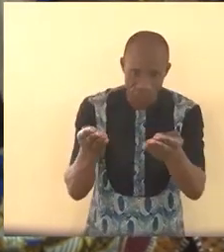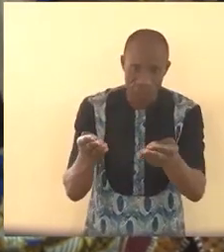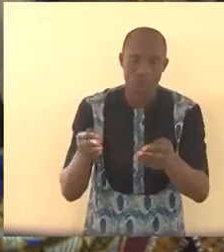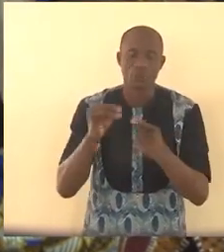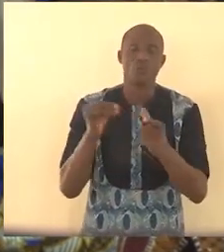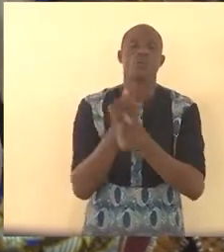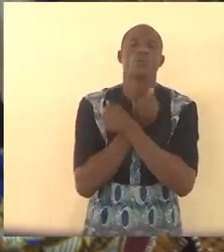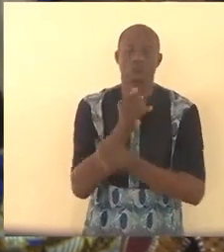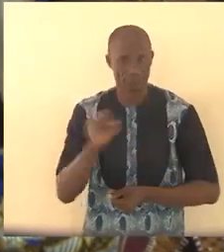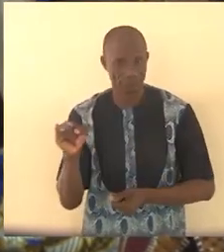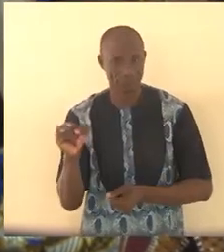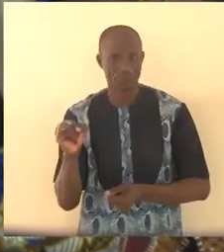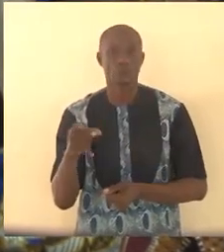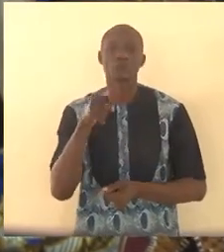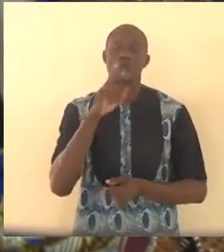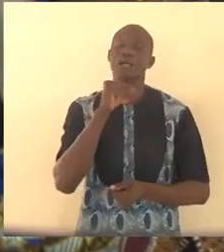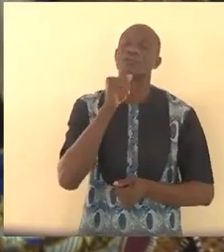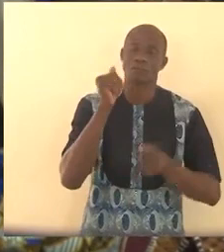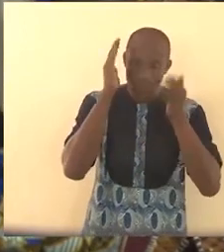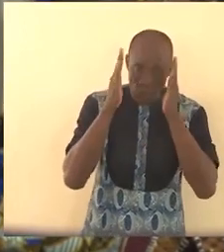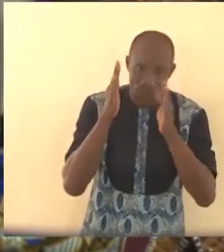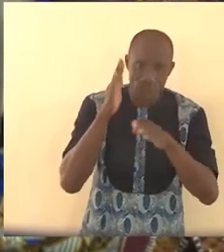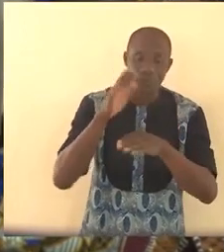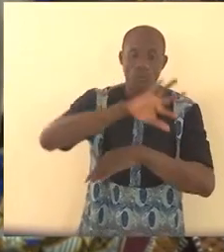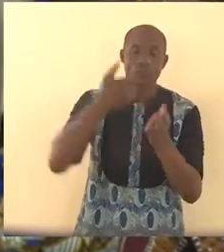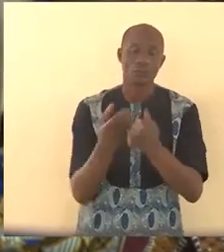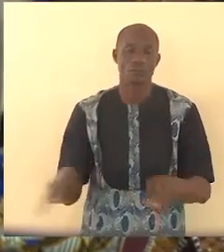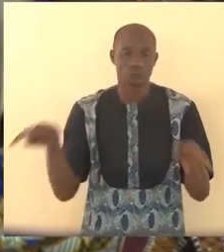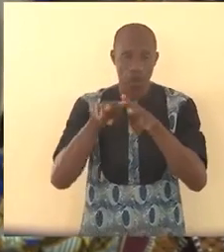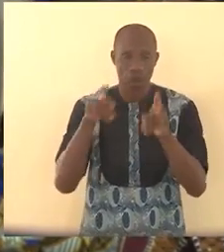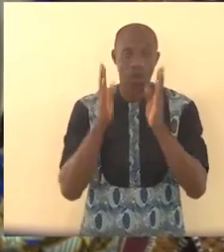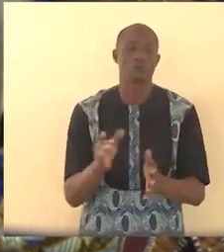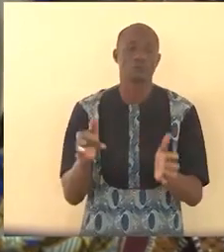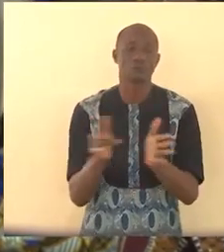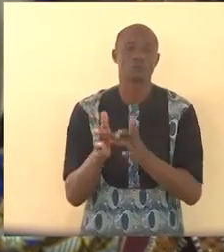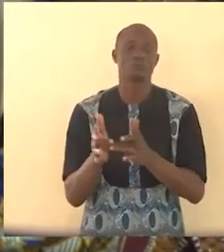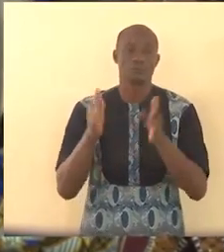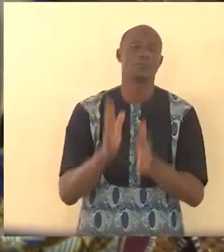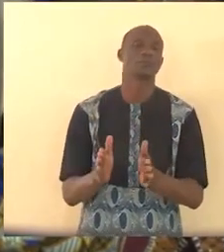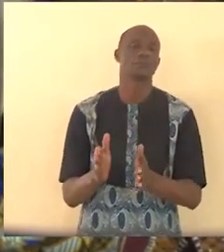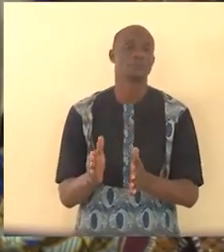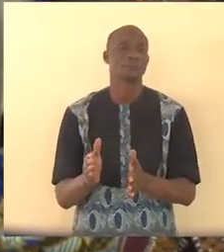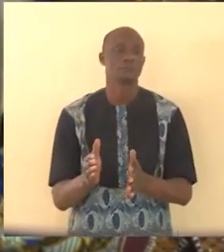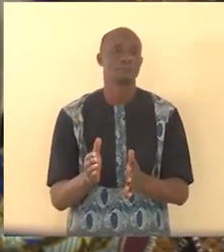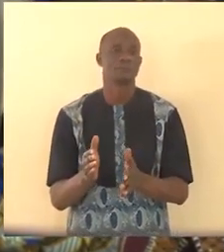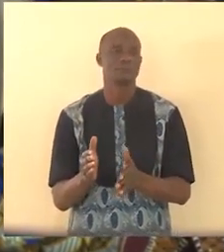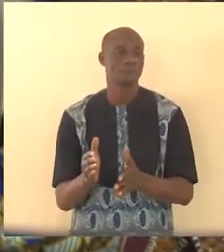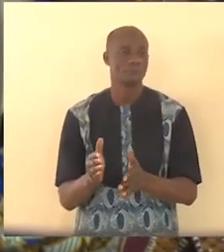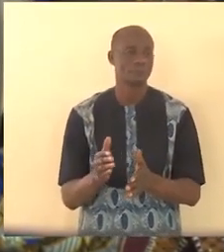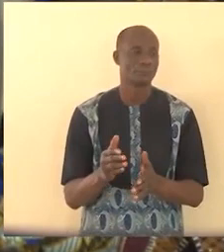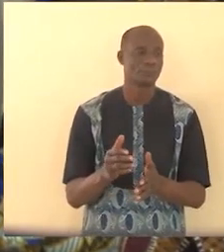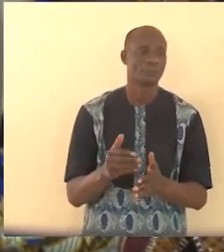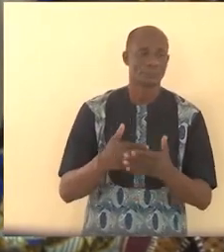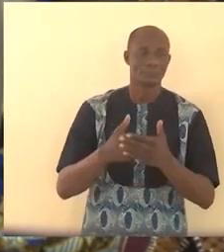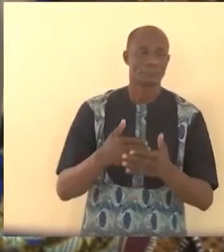on loving. You're not focused on all the virtues of Christianity. And so the